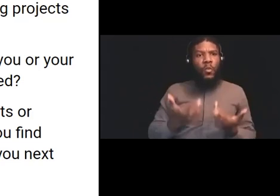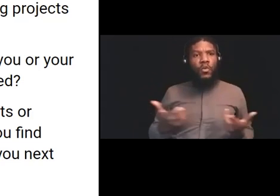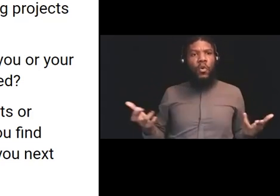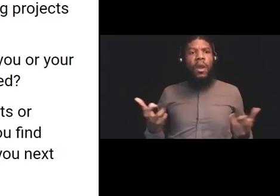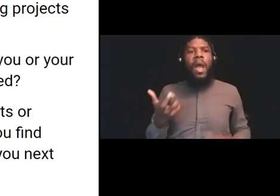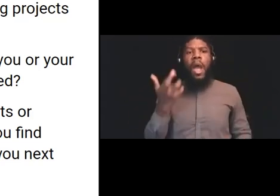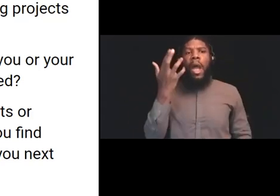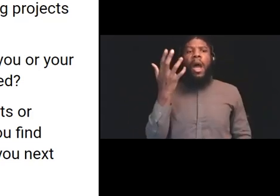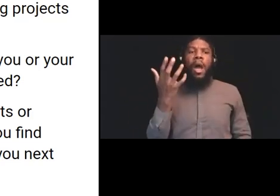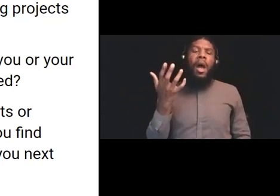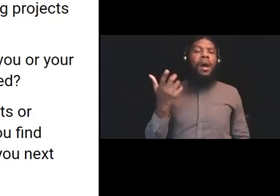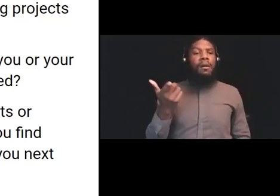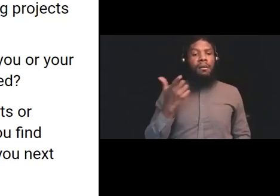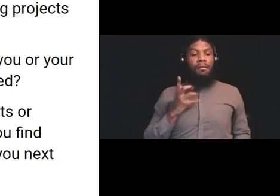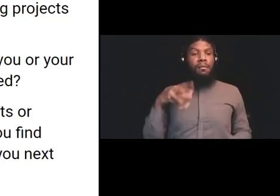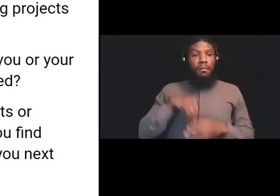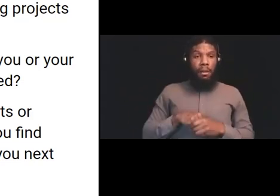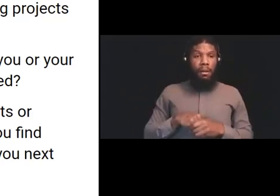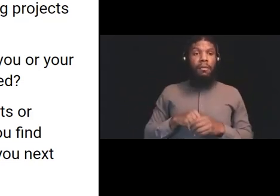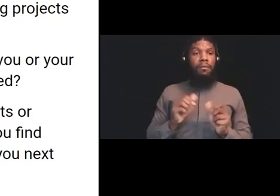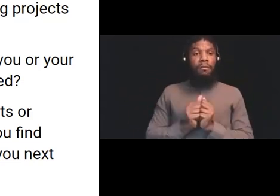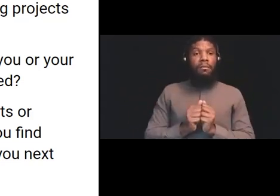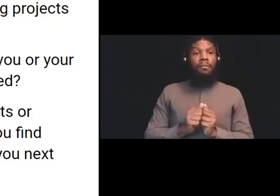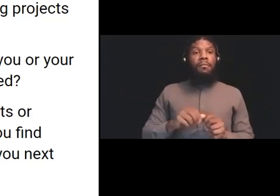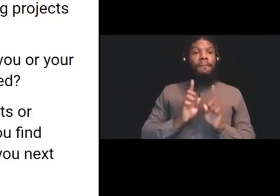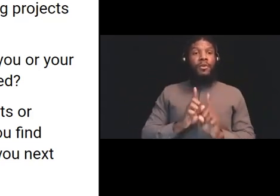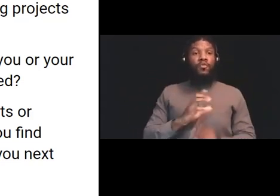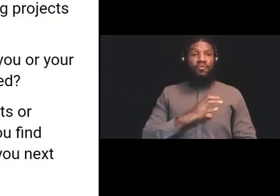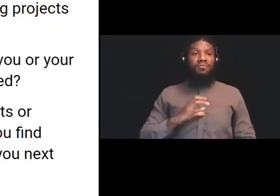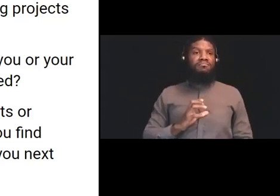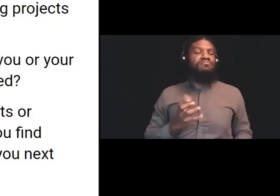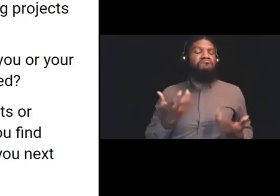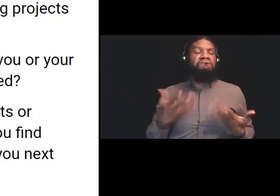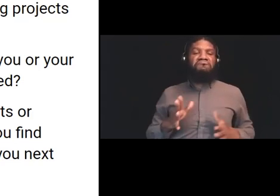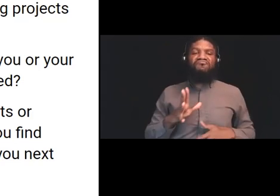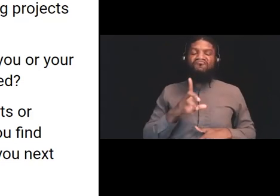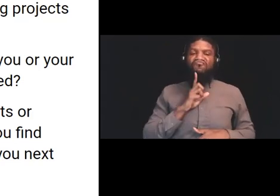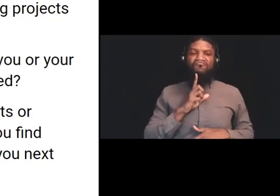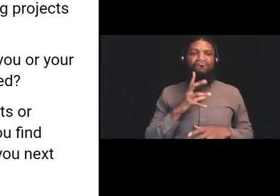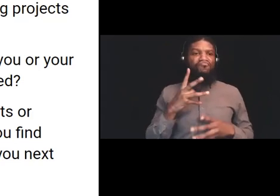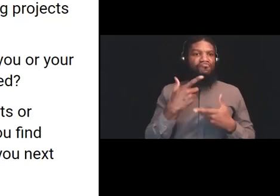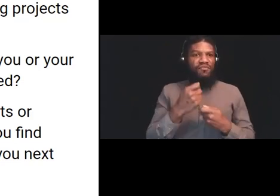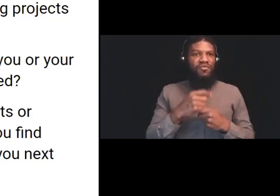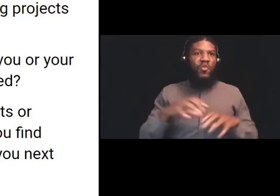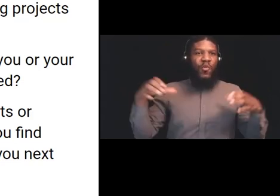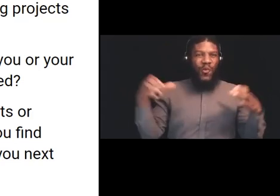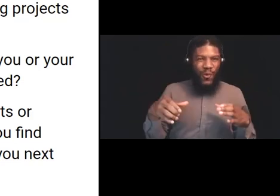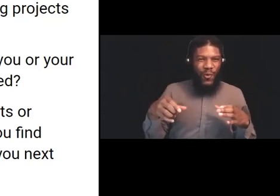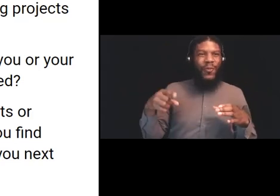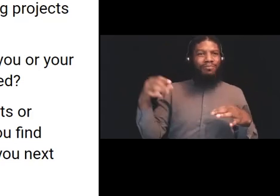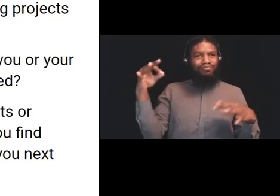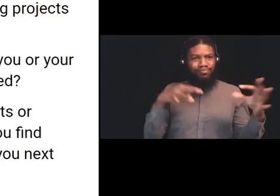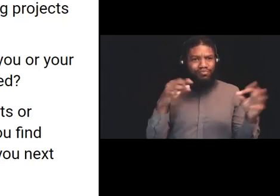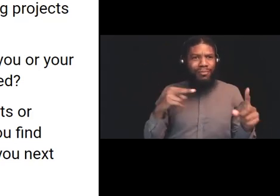the mentoring committee, and so I'm already really interested in those group voices. But one of the things that I think could be helpful